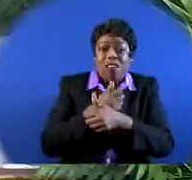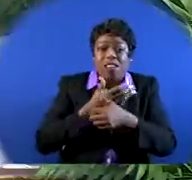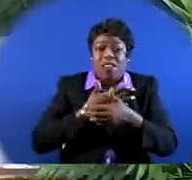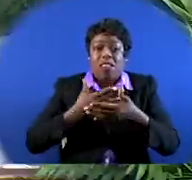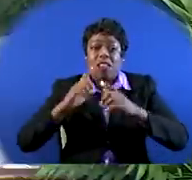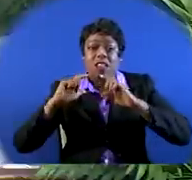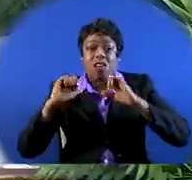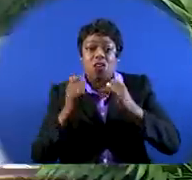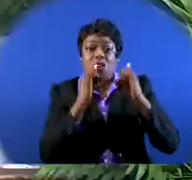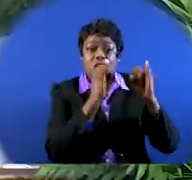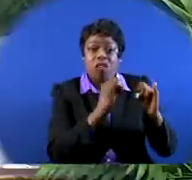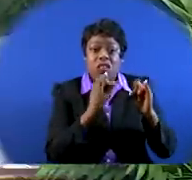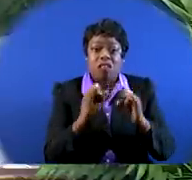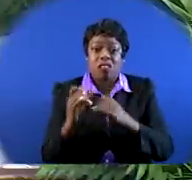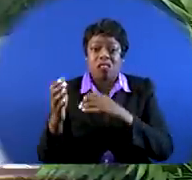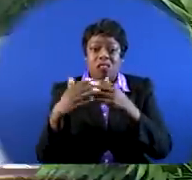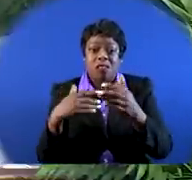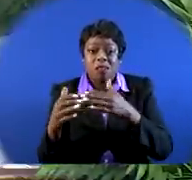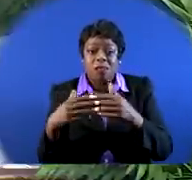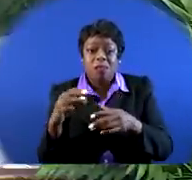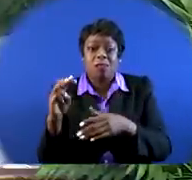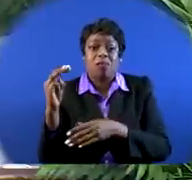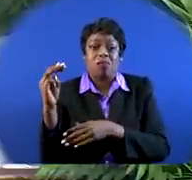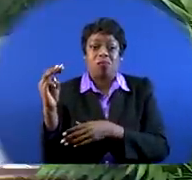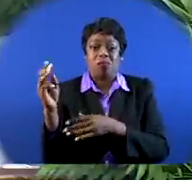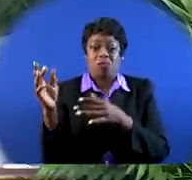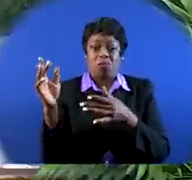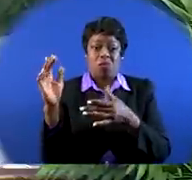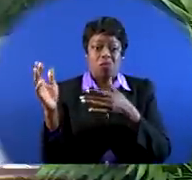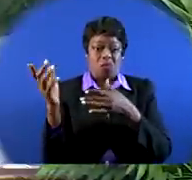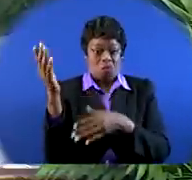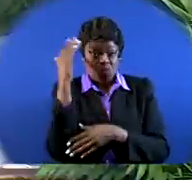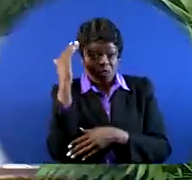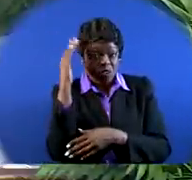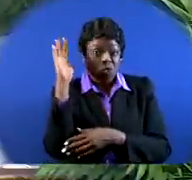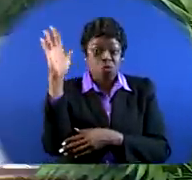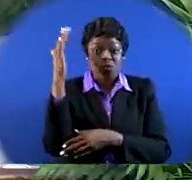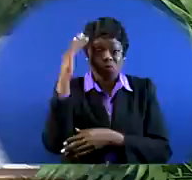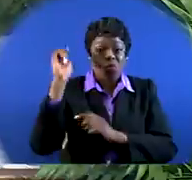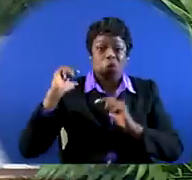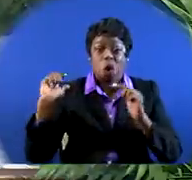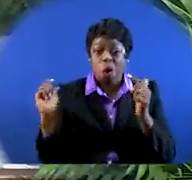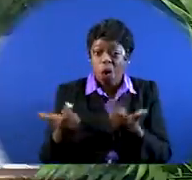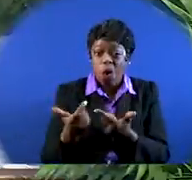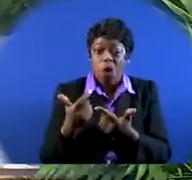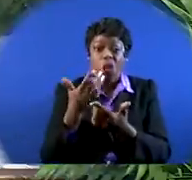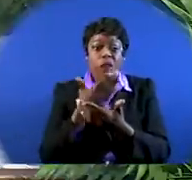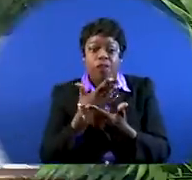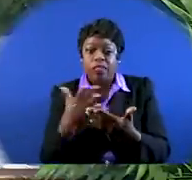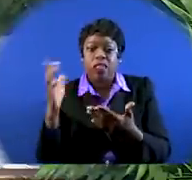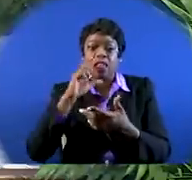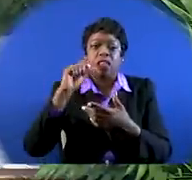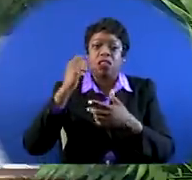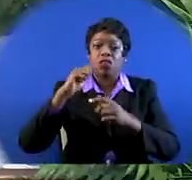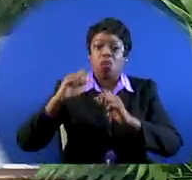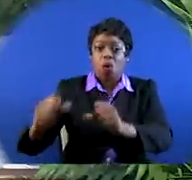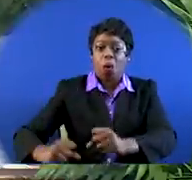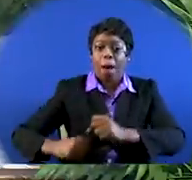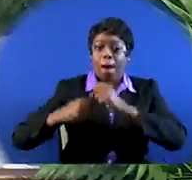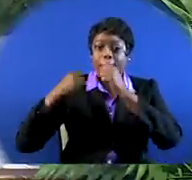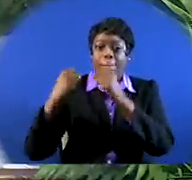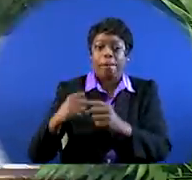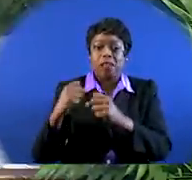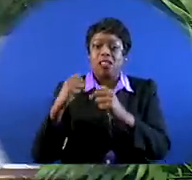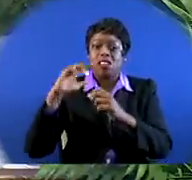in Wheeler, wherever land, but we know that you are the all-seeing, all-knowing God. You are omniscient and you are almighty and you